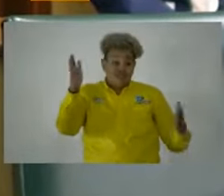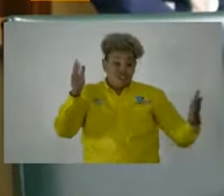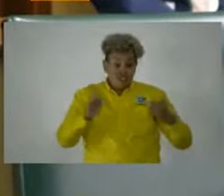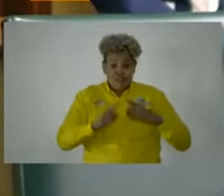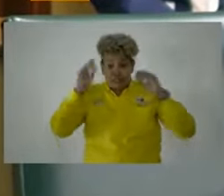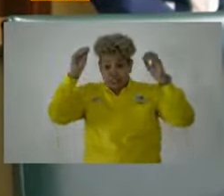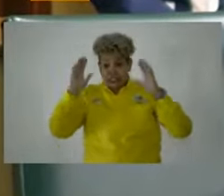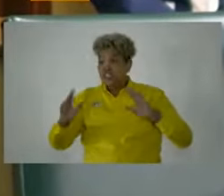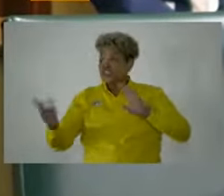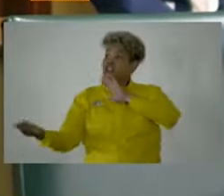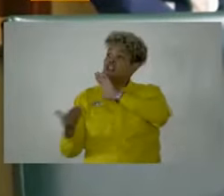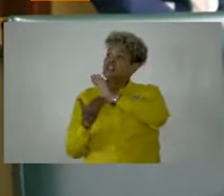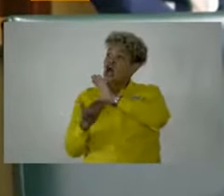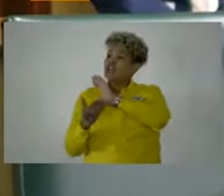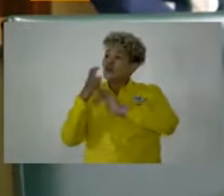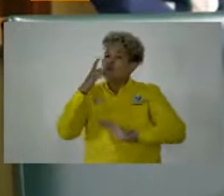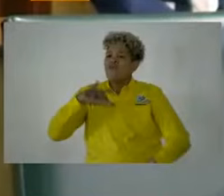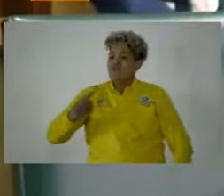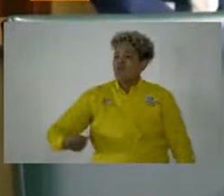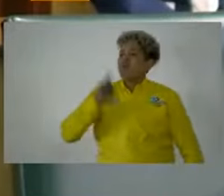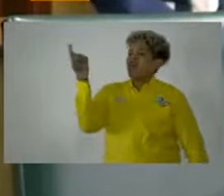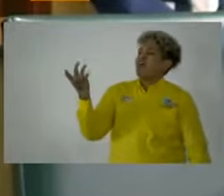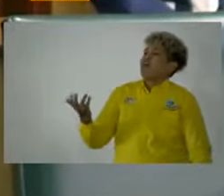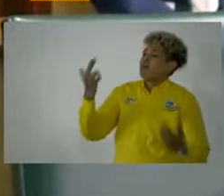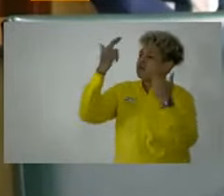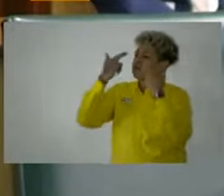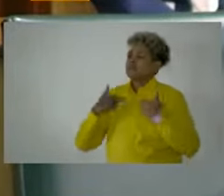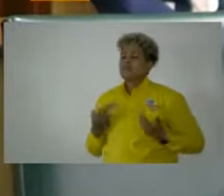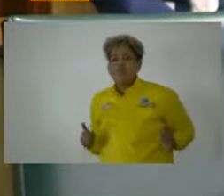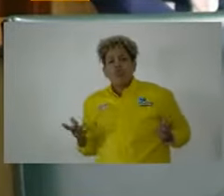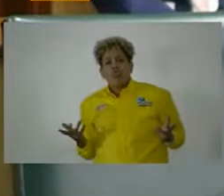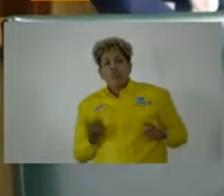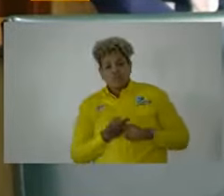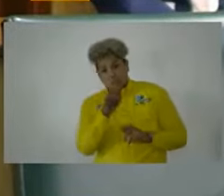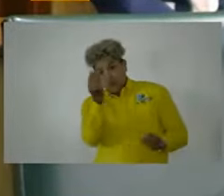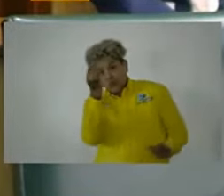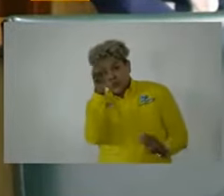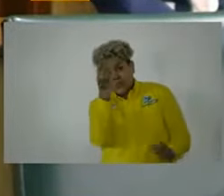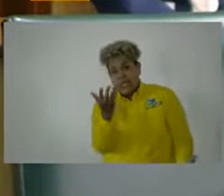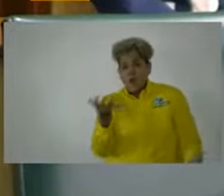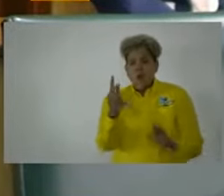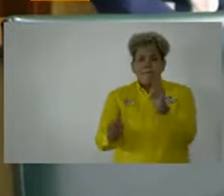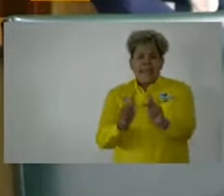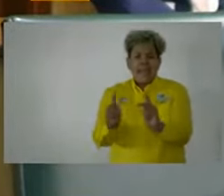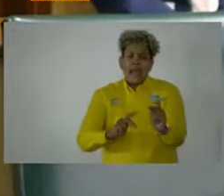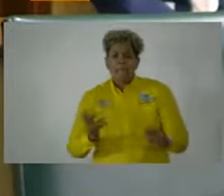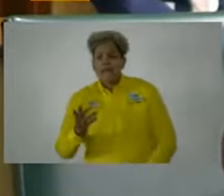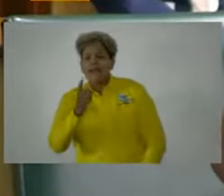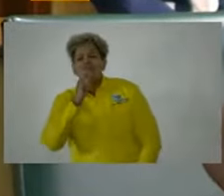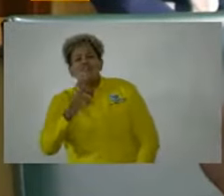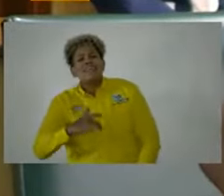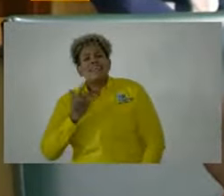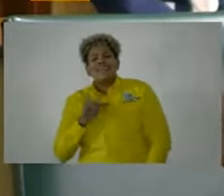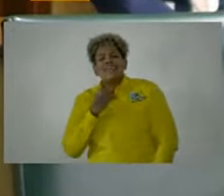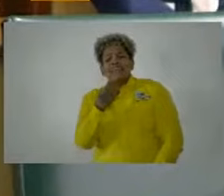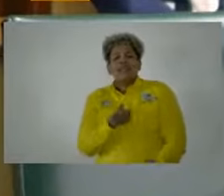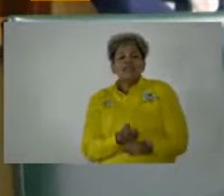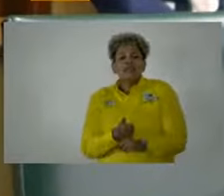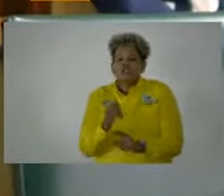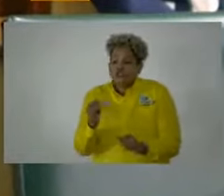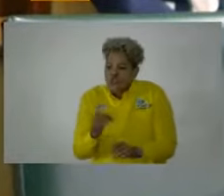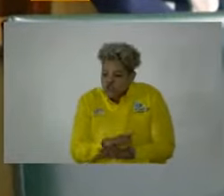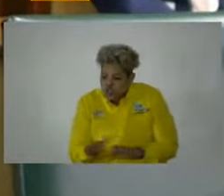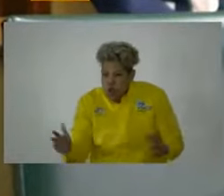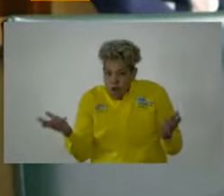and doctors who feel disrespected? What are you saying and what people are feeling just